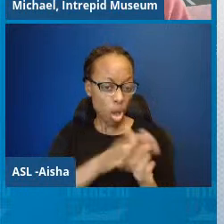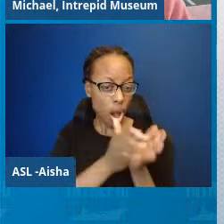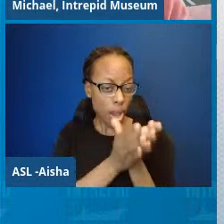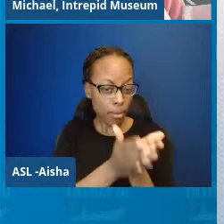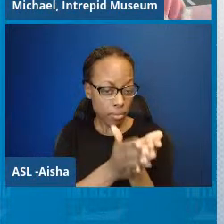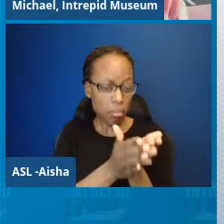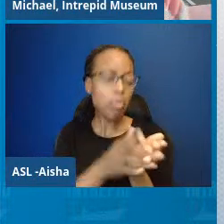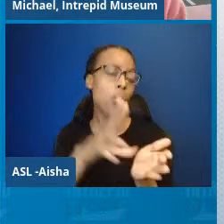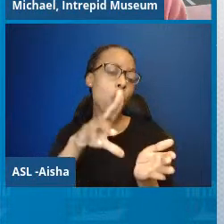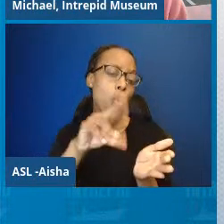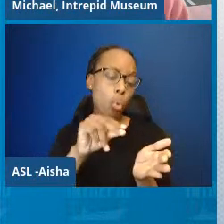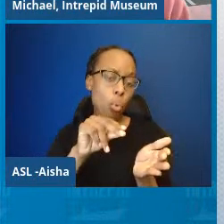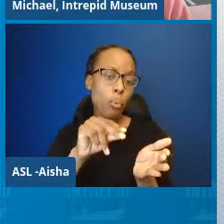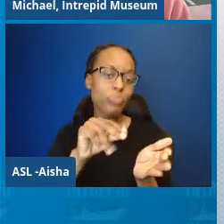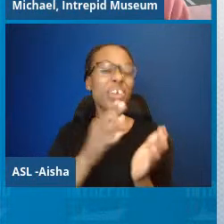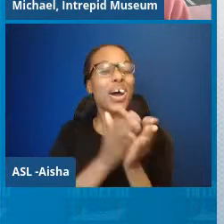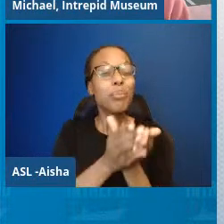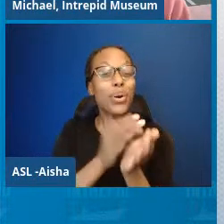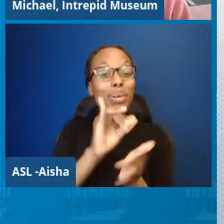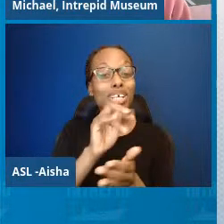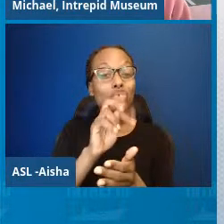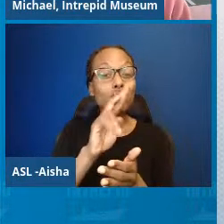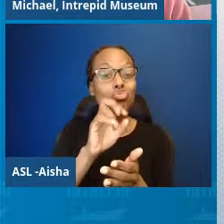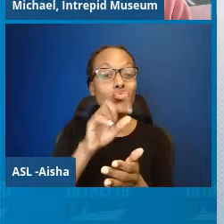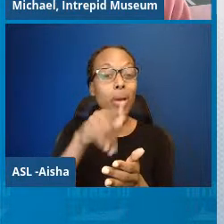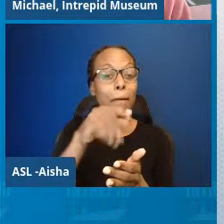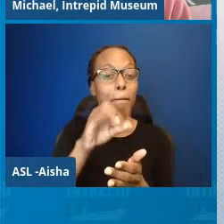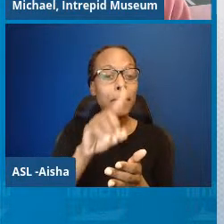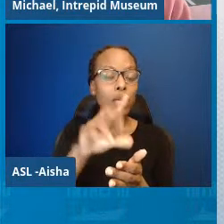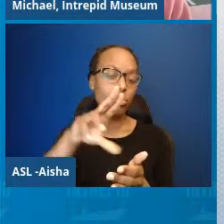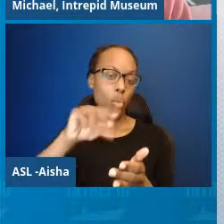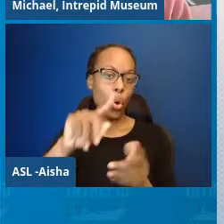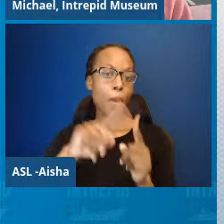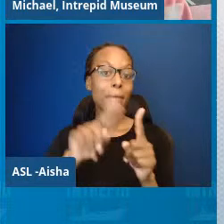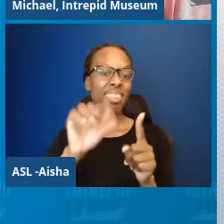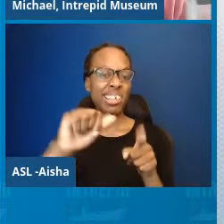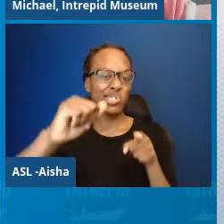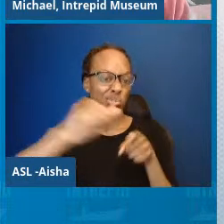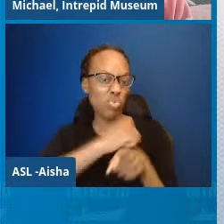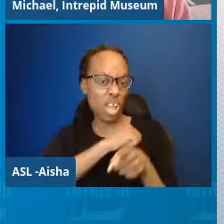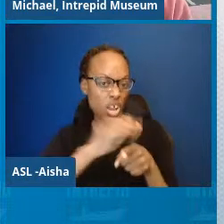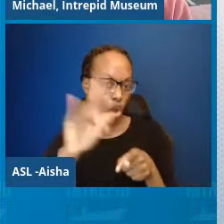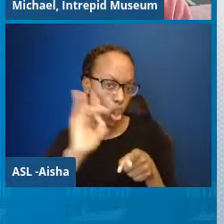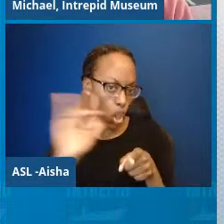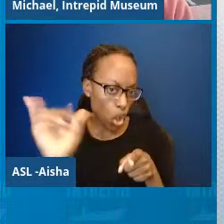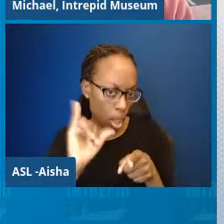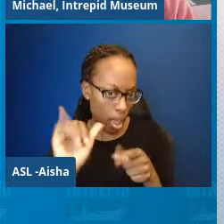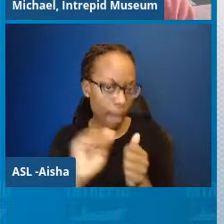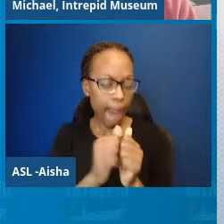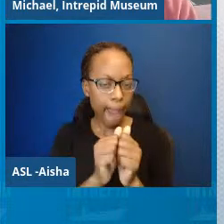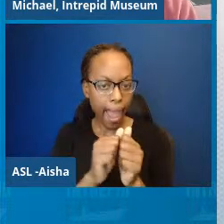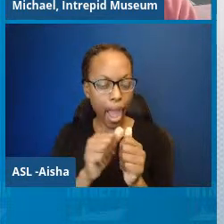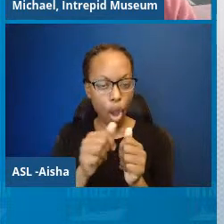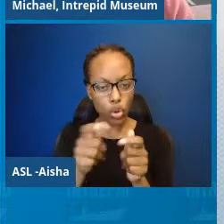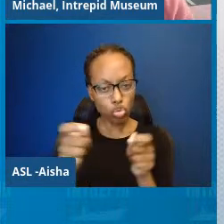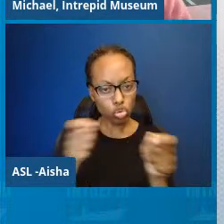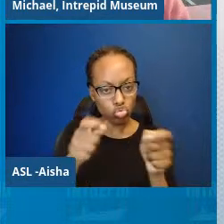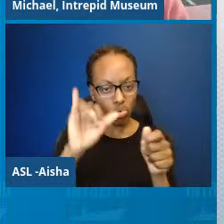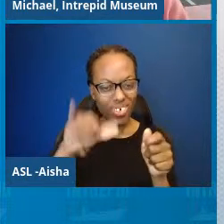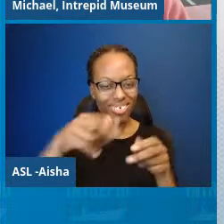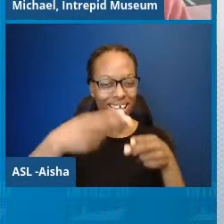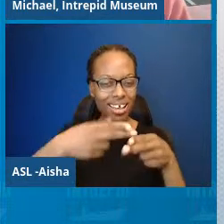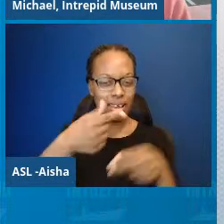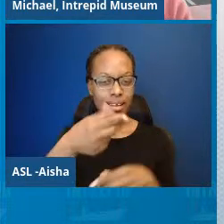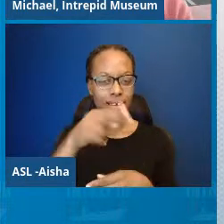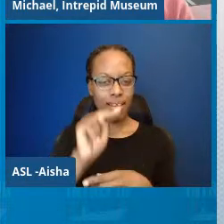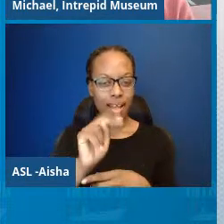the training of the work that goes into working and manning a gun tub. So they were trained